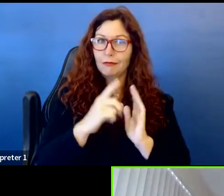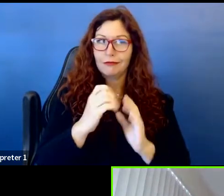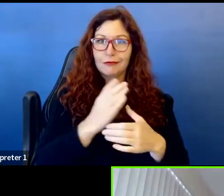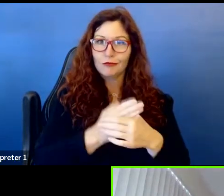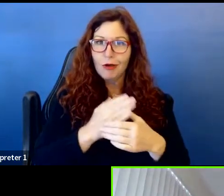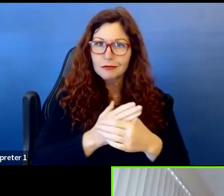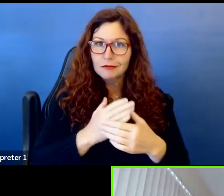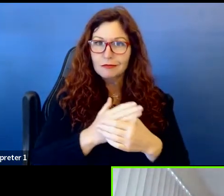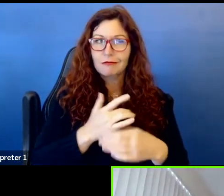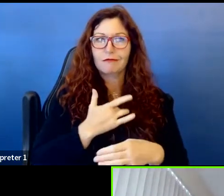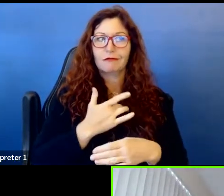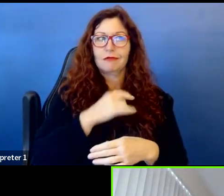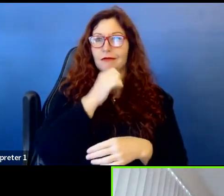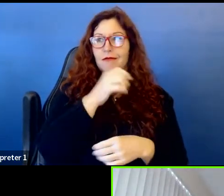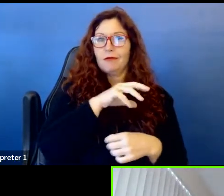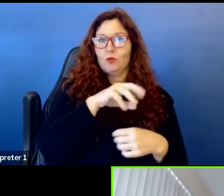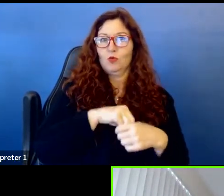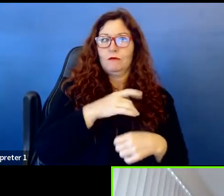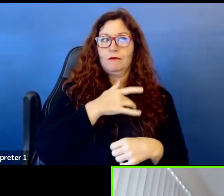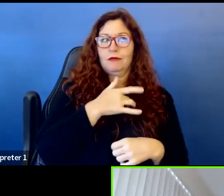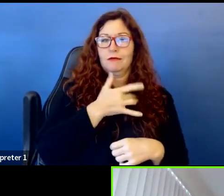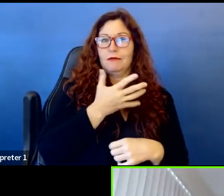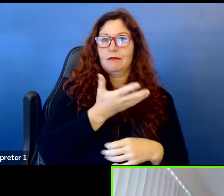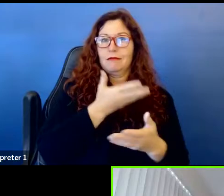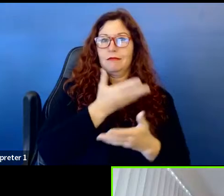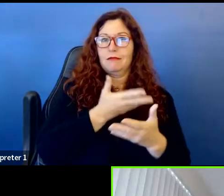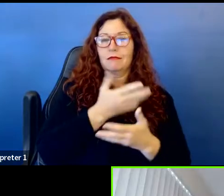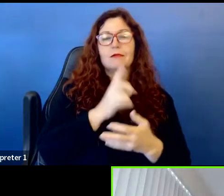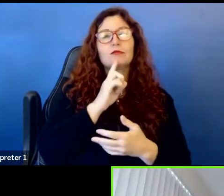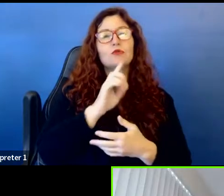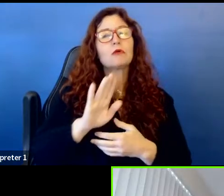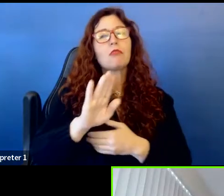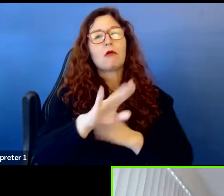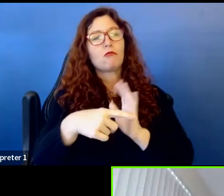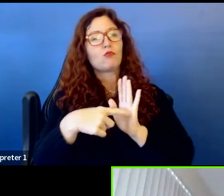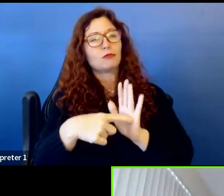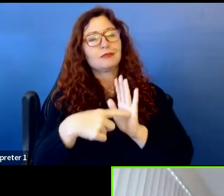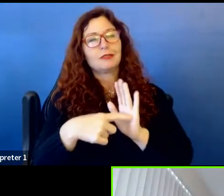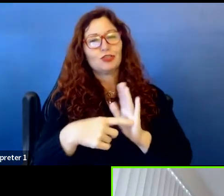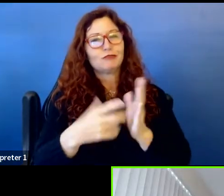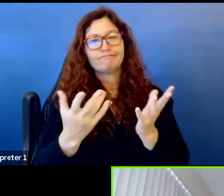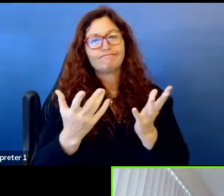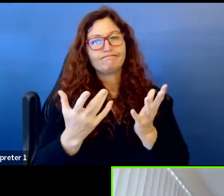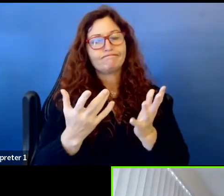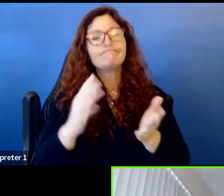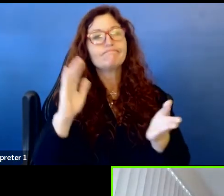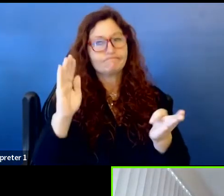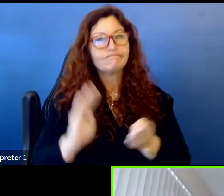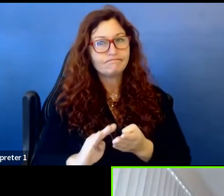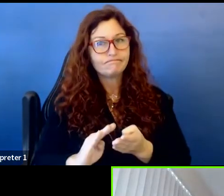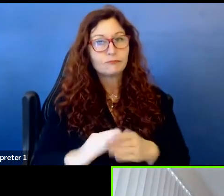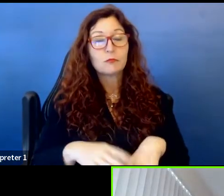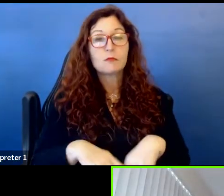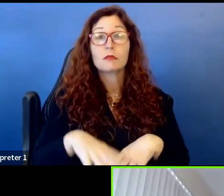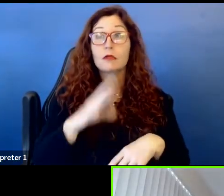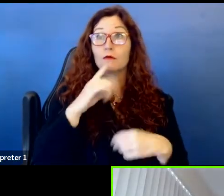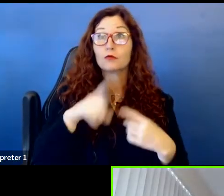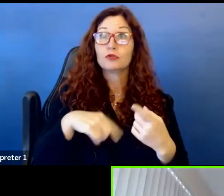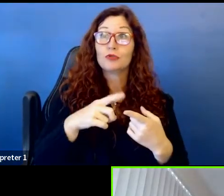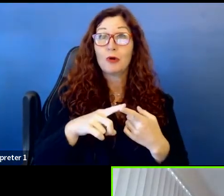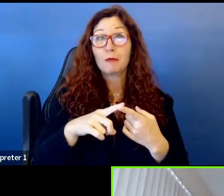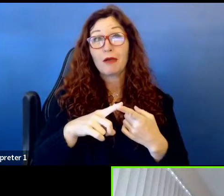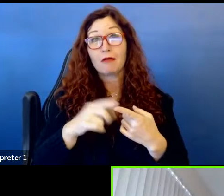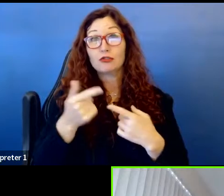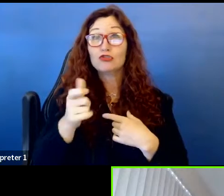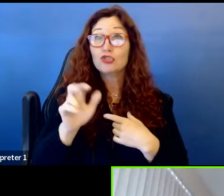show up the same way or i should say have the same rate of representation i think also the way that we talk about marginalized gender could be a little bit